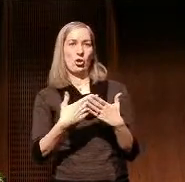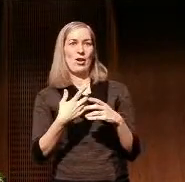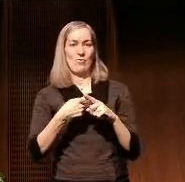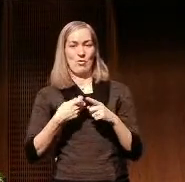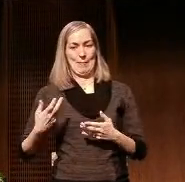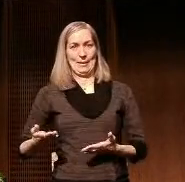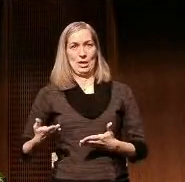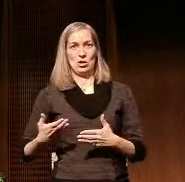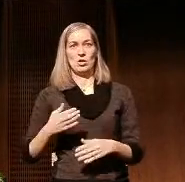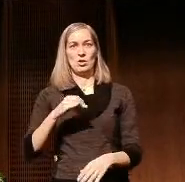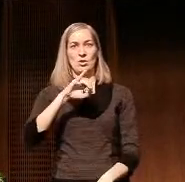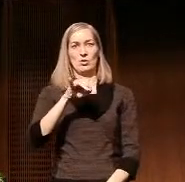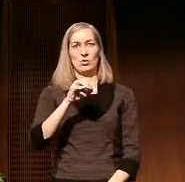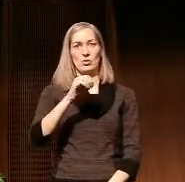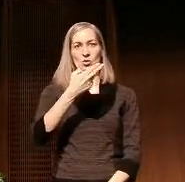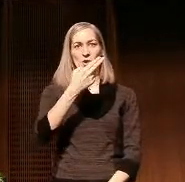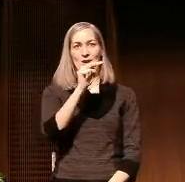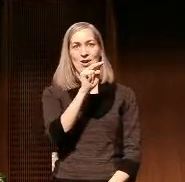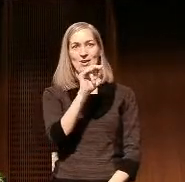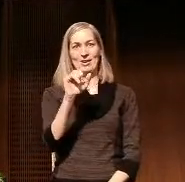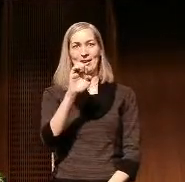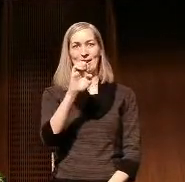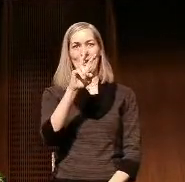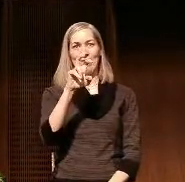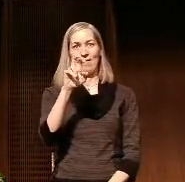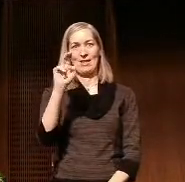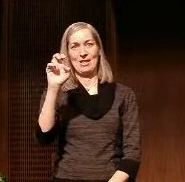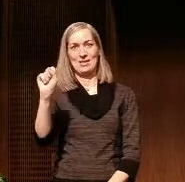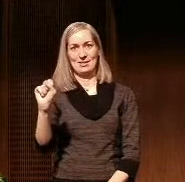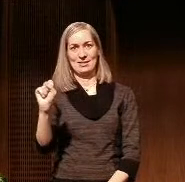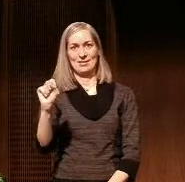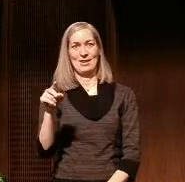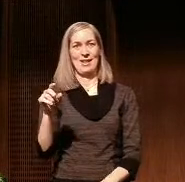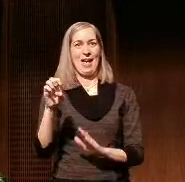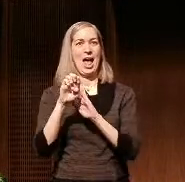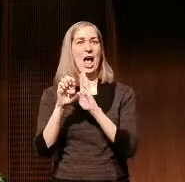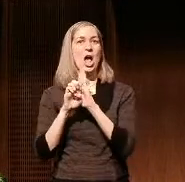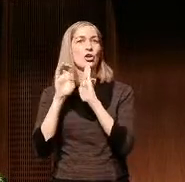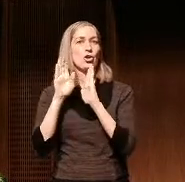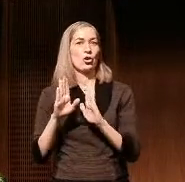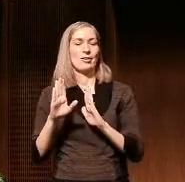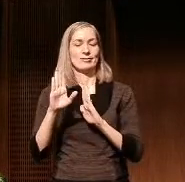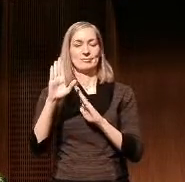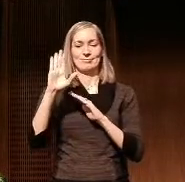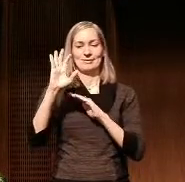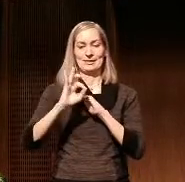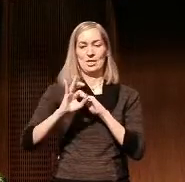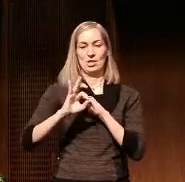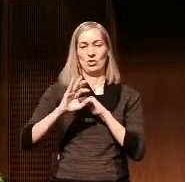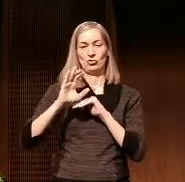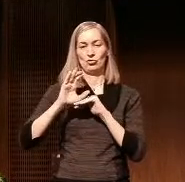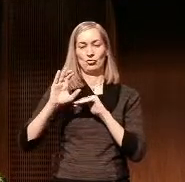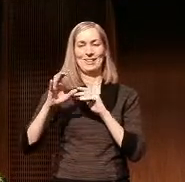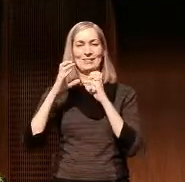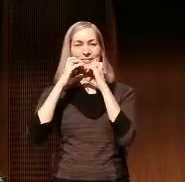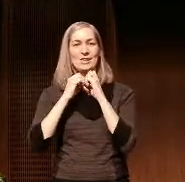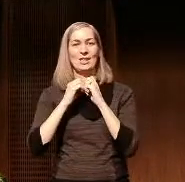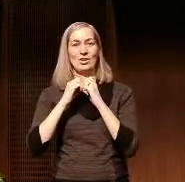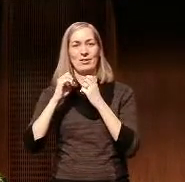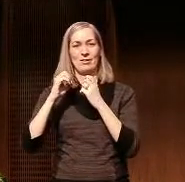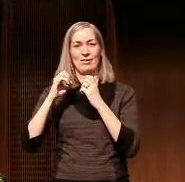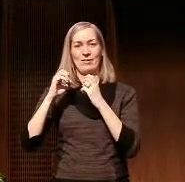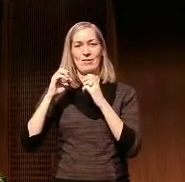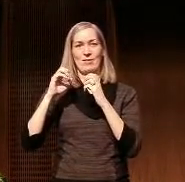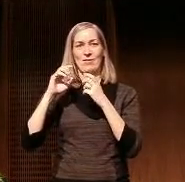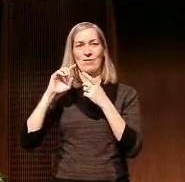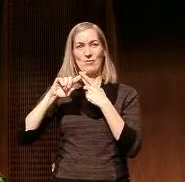Johnny Evans, one of the elders of the Sunset Congregation and a dear friend of the Yocham family, will